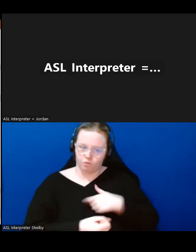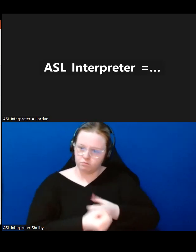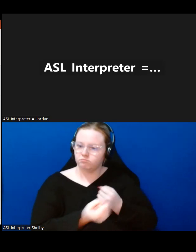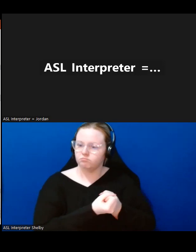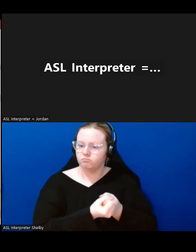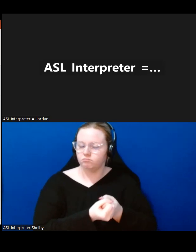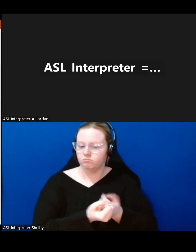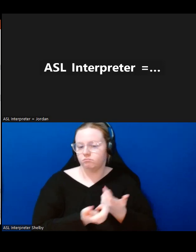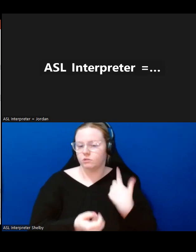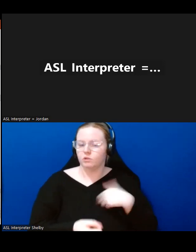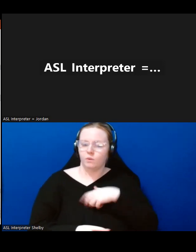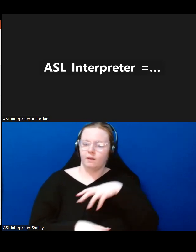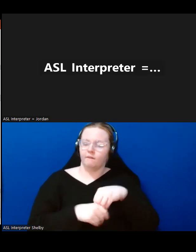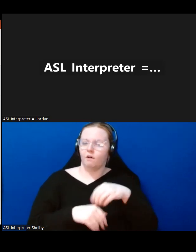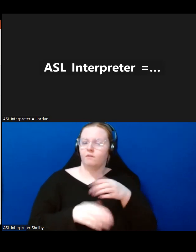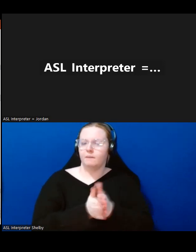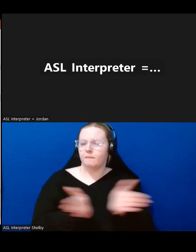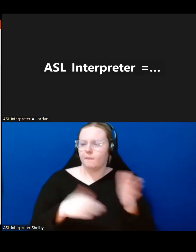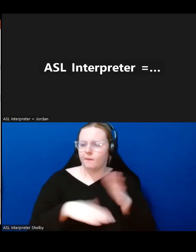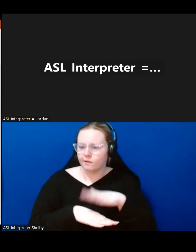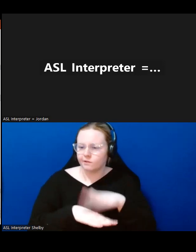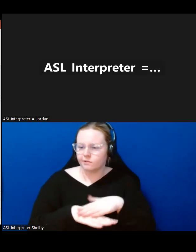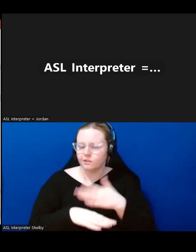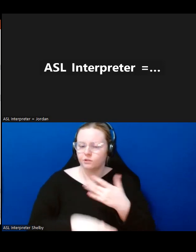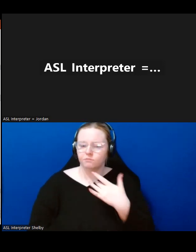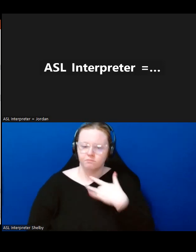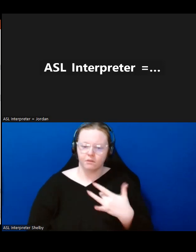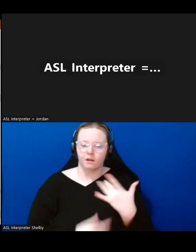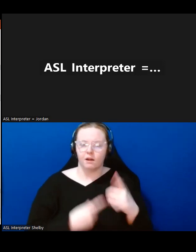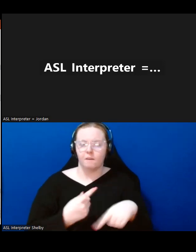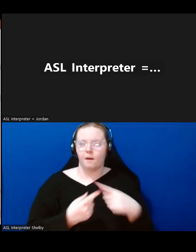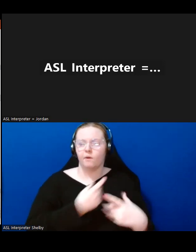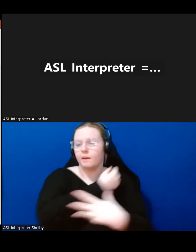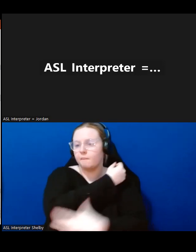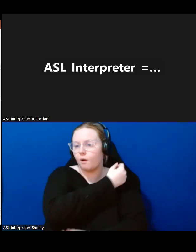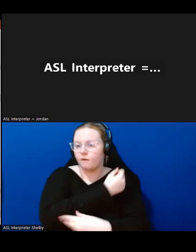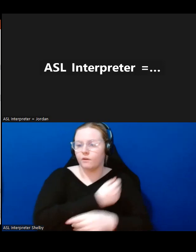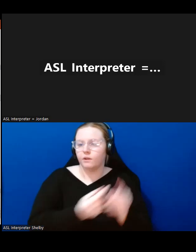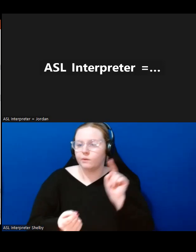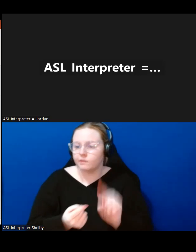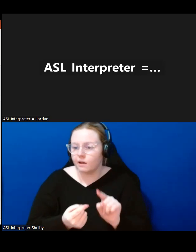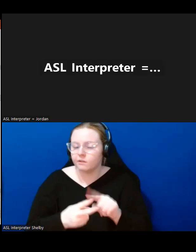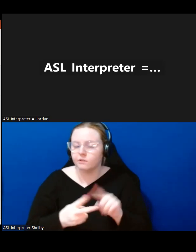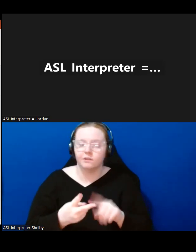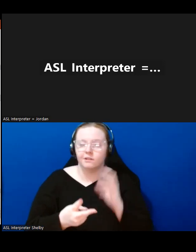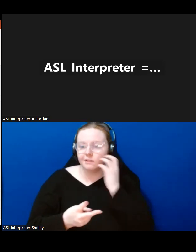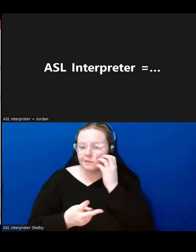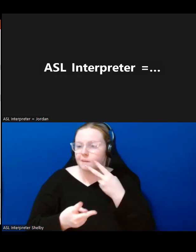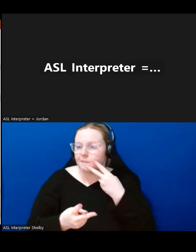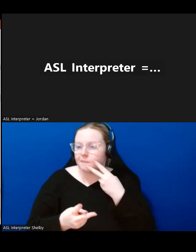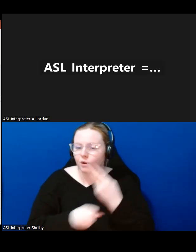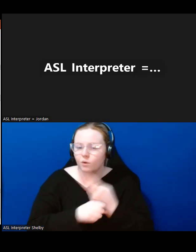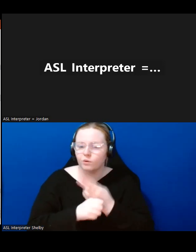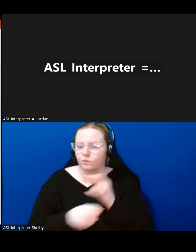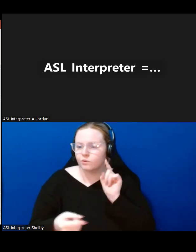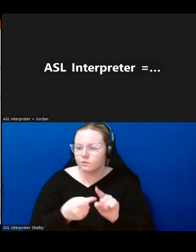participate in public consultations around things like poverty reduction, tobacco reduction efforts. We did